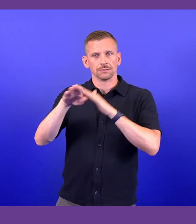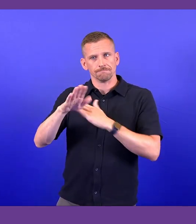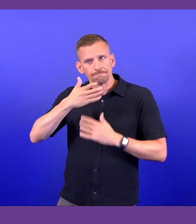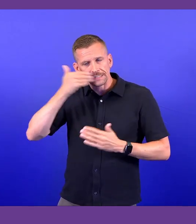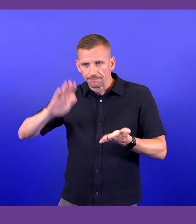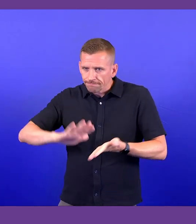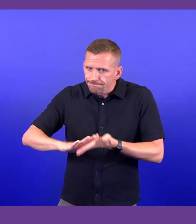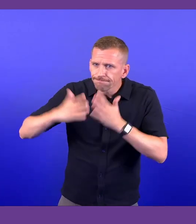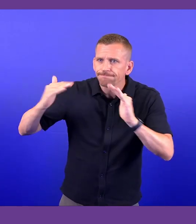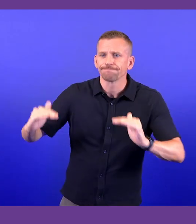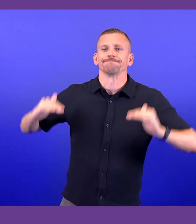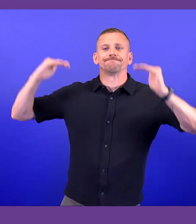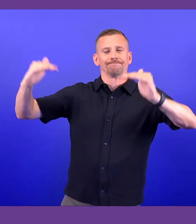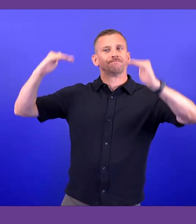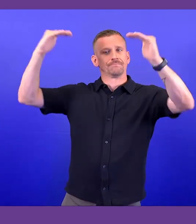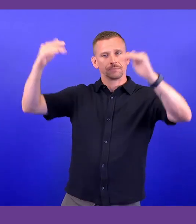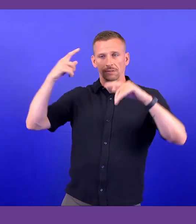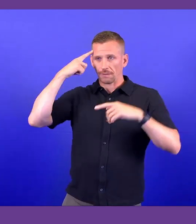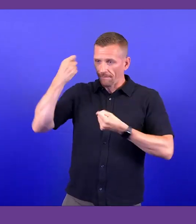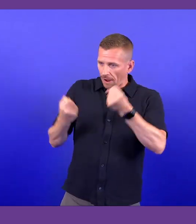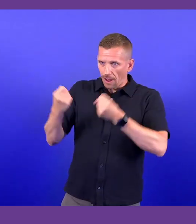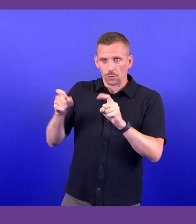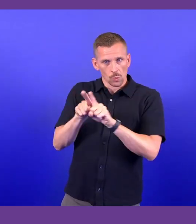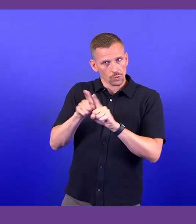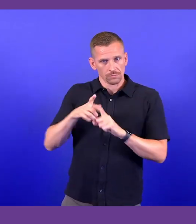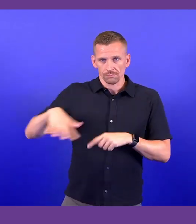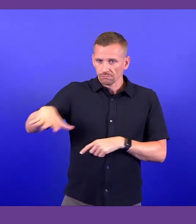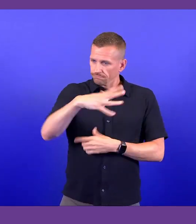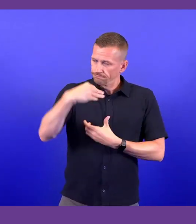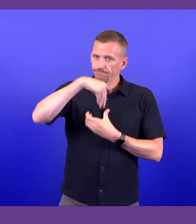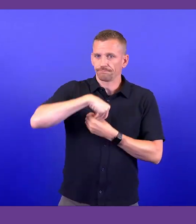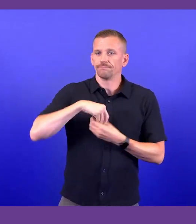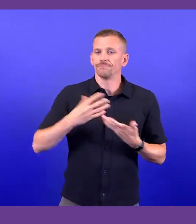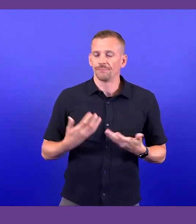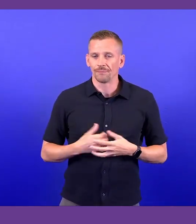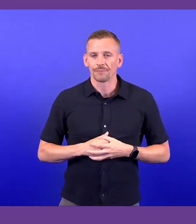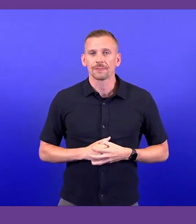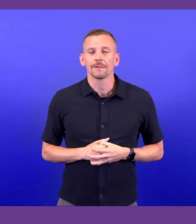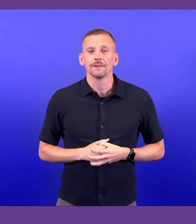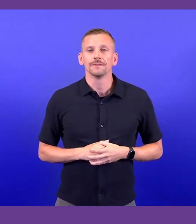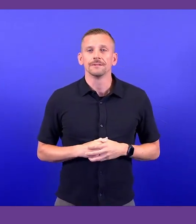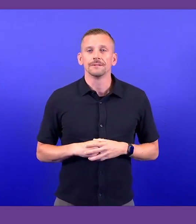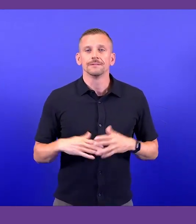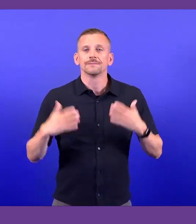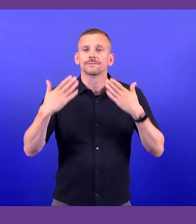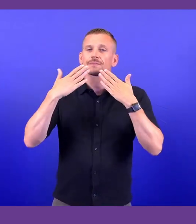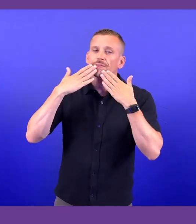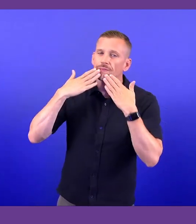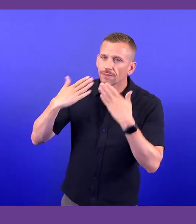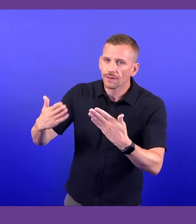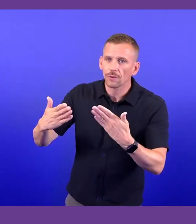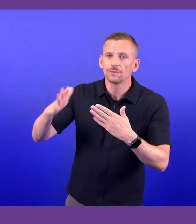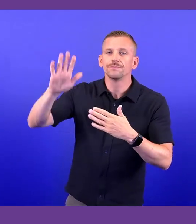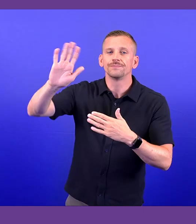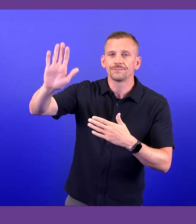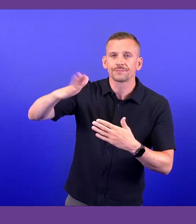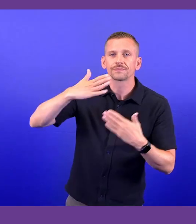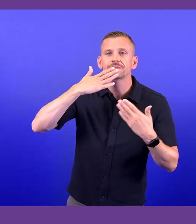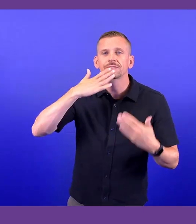us. Thank you. Thank you, Jack. Again, that's another whole day's worth of debate. Lady behind you, but very, very brief, if you